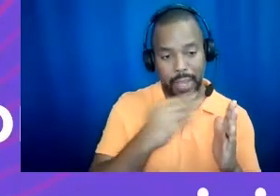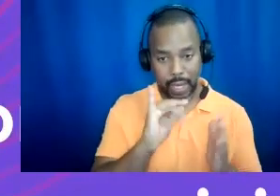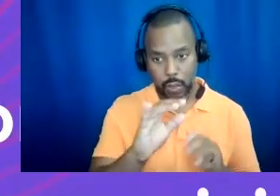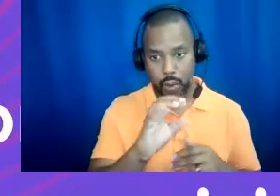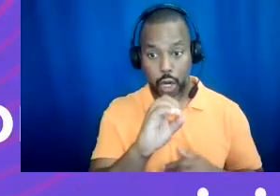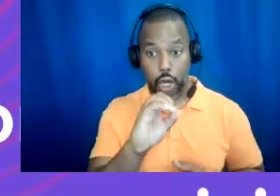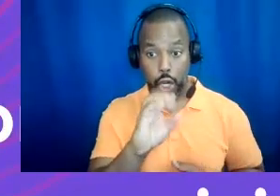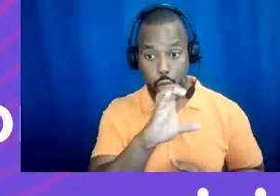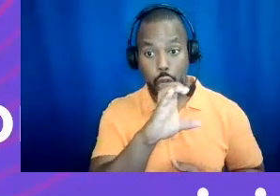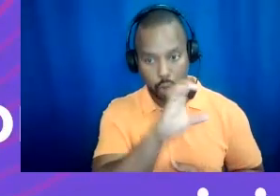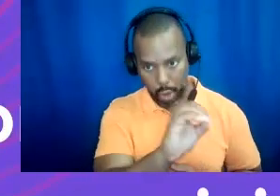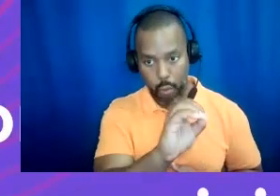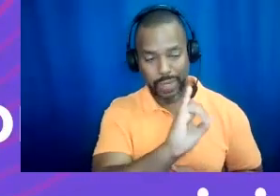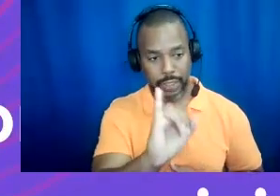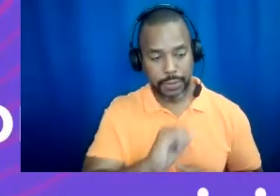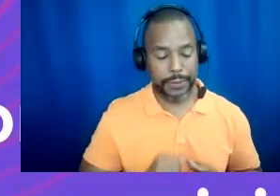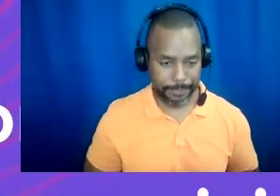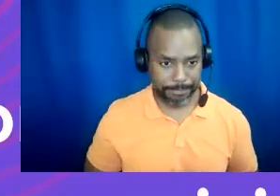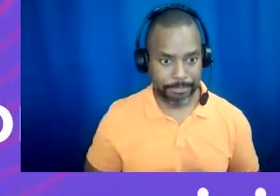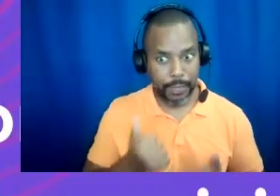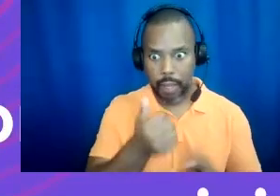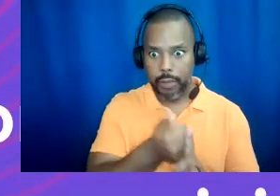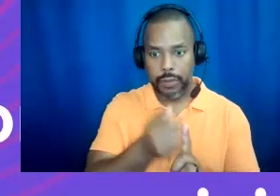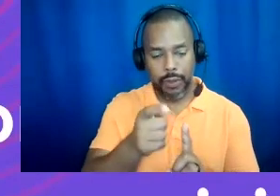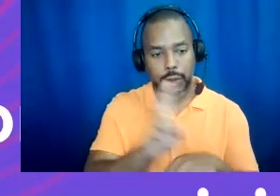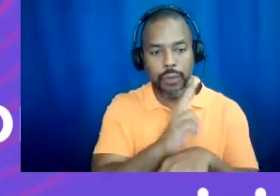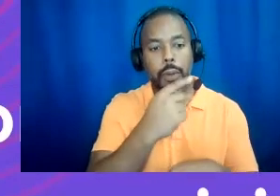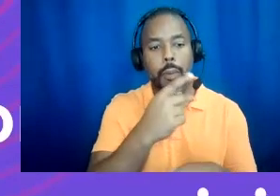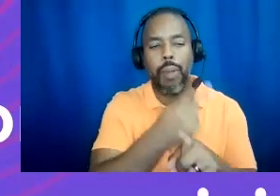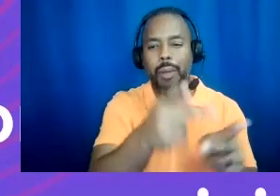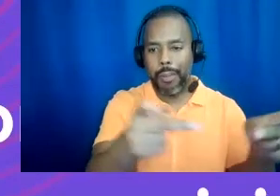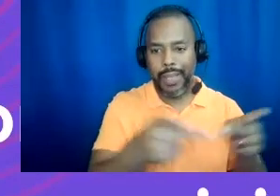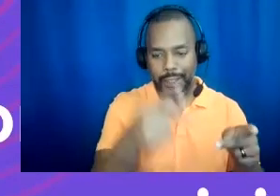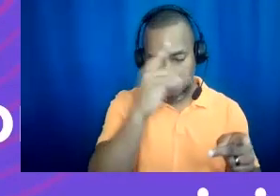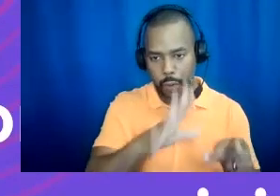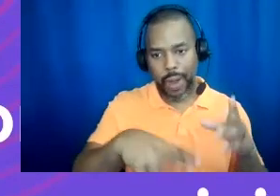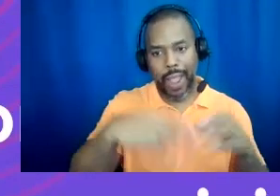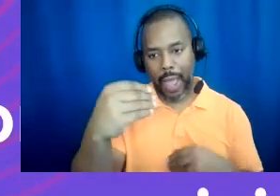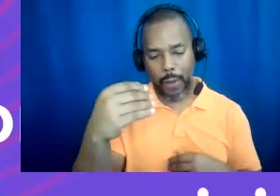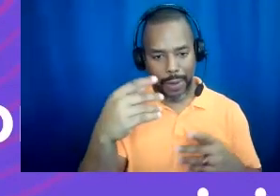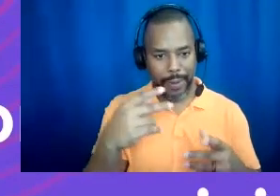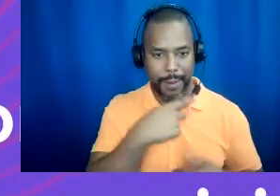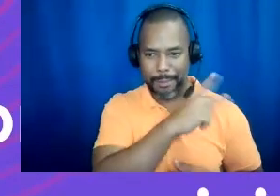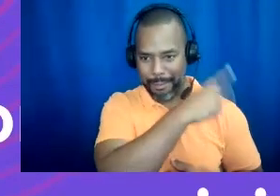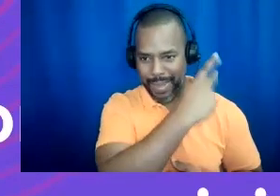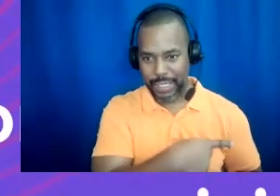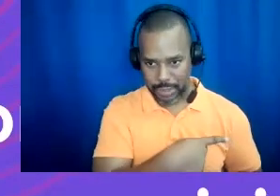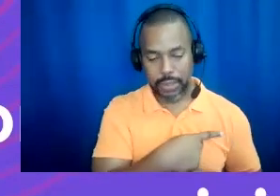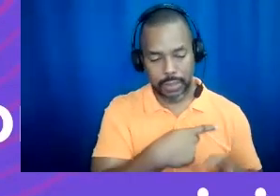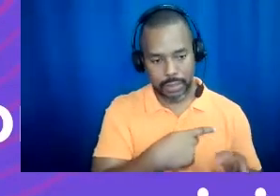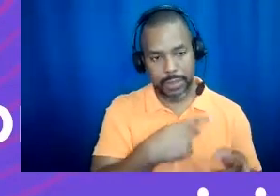Definitely help yourself by making sure that you're using the correct facilities for your outpatient procedures.